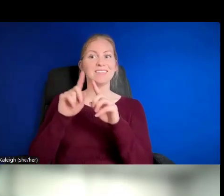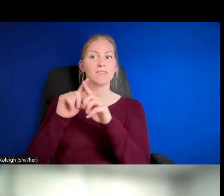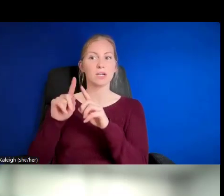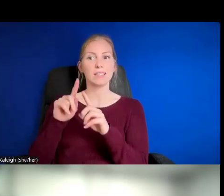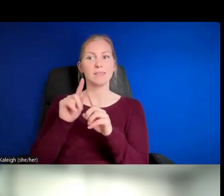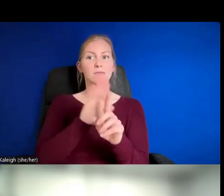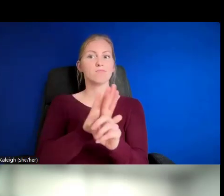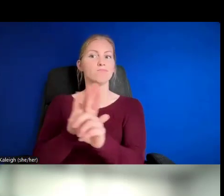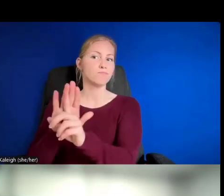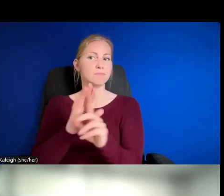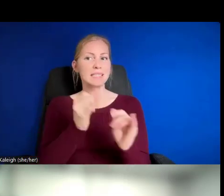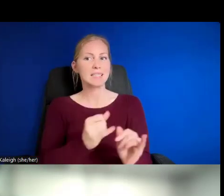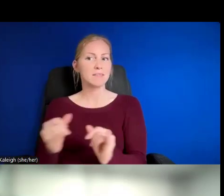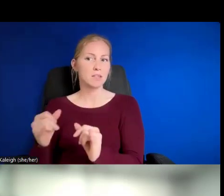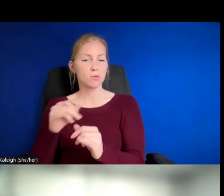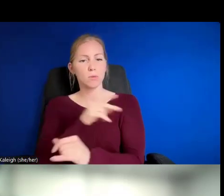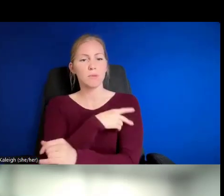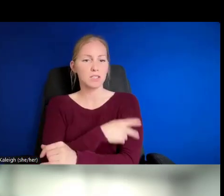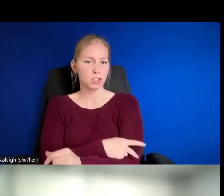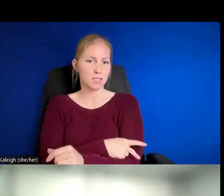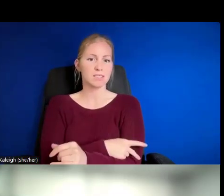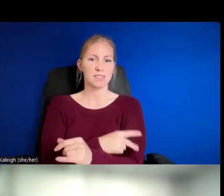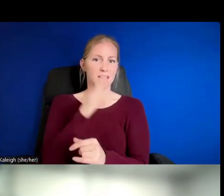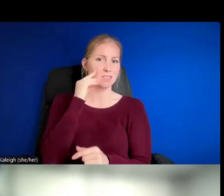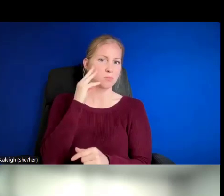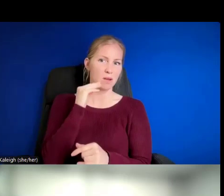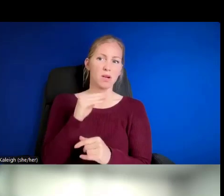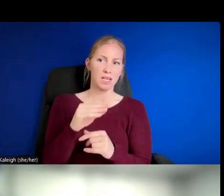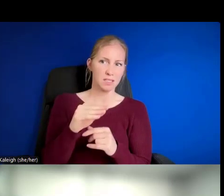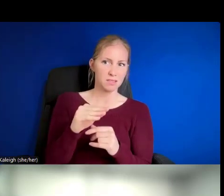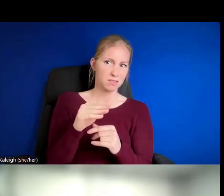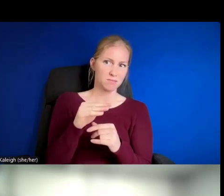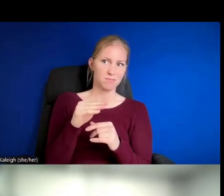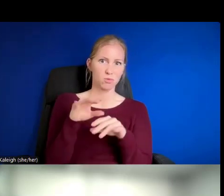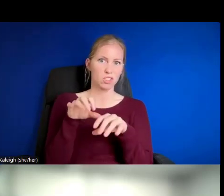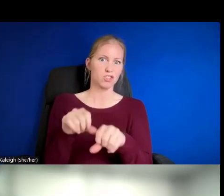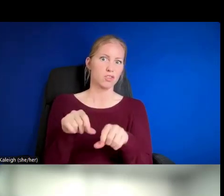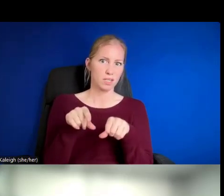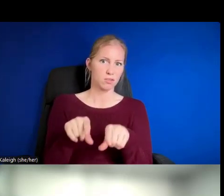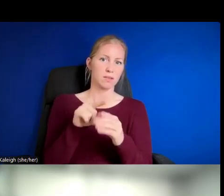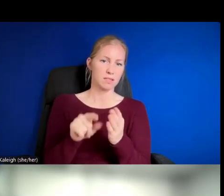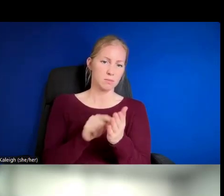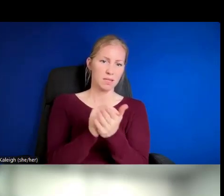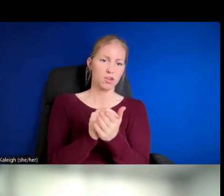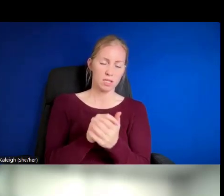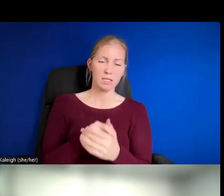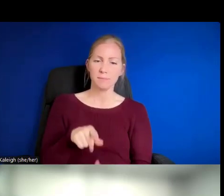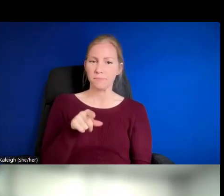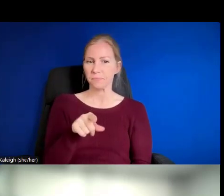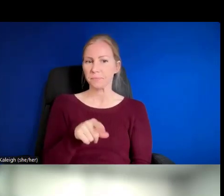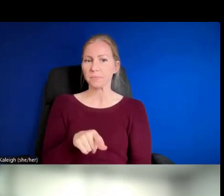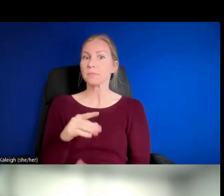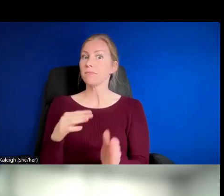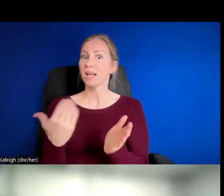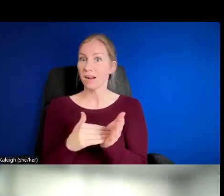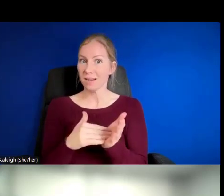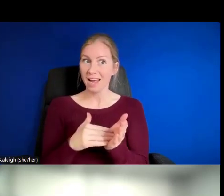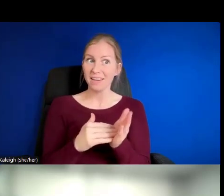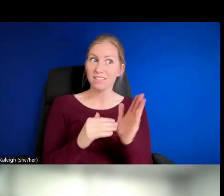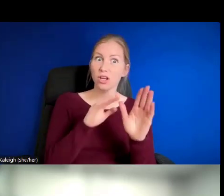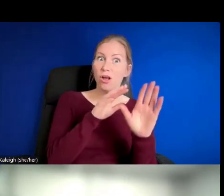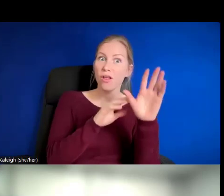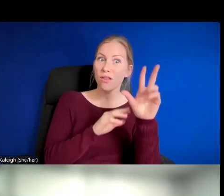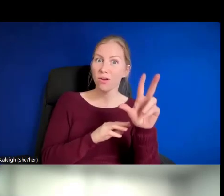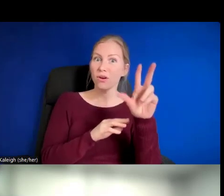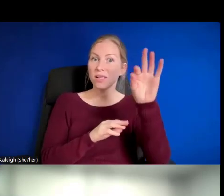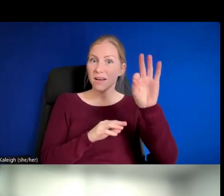restraints during this reporting period. Again, despite only comprising 39% of the Bridgewater population. This isn't